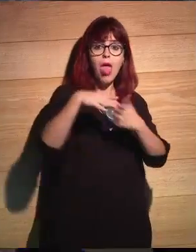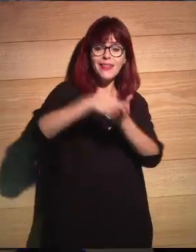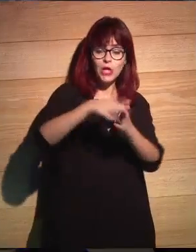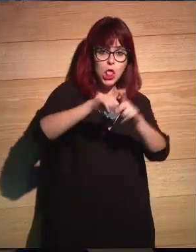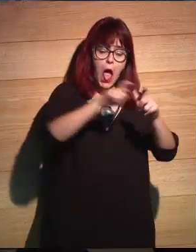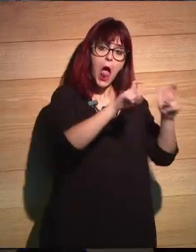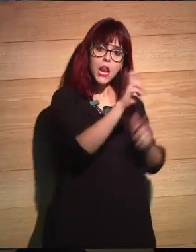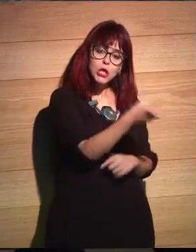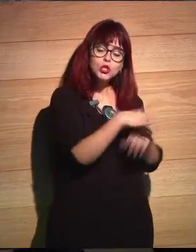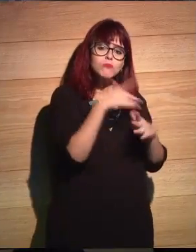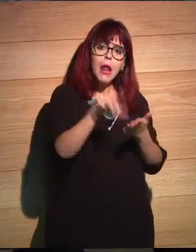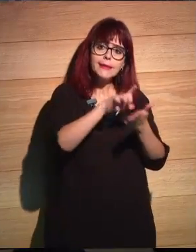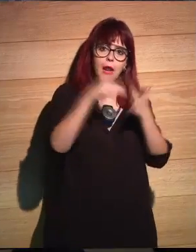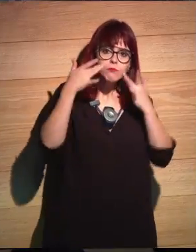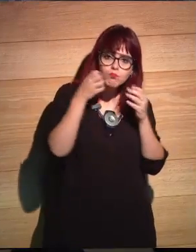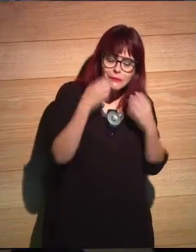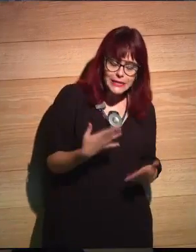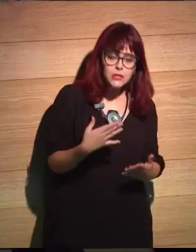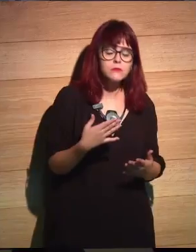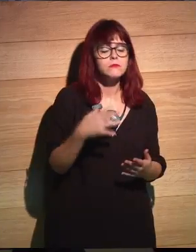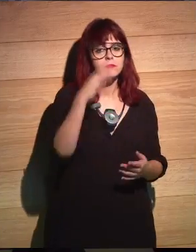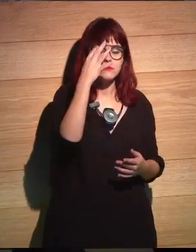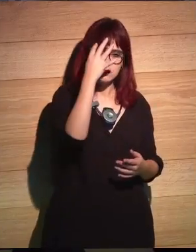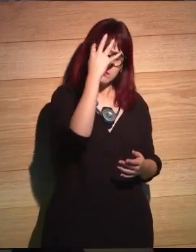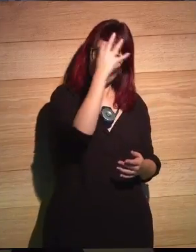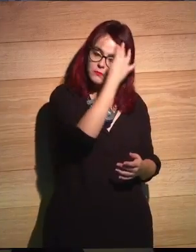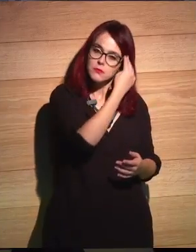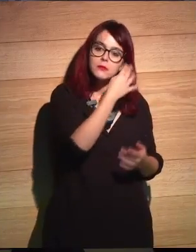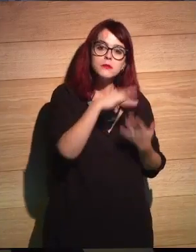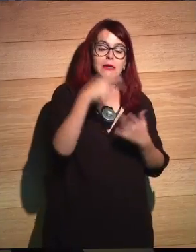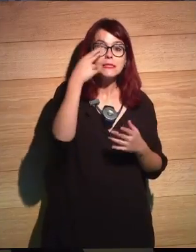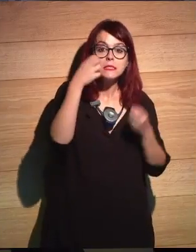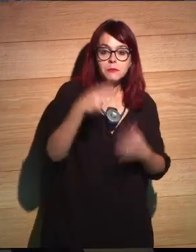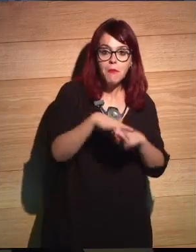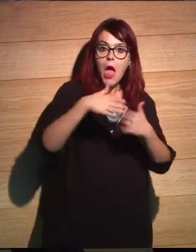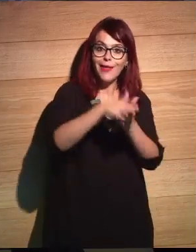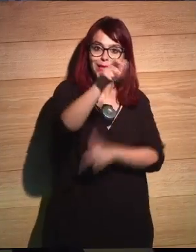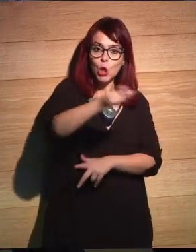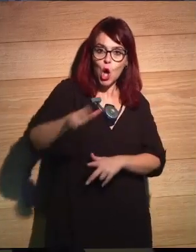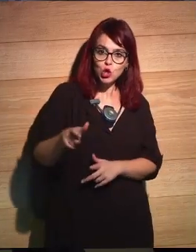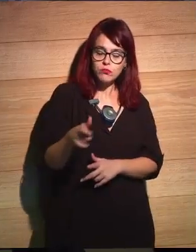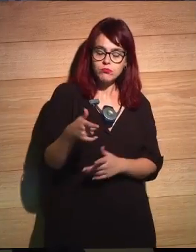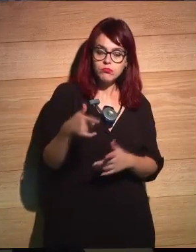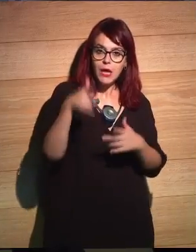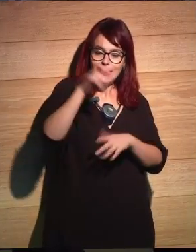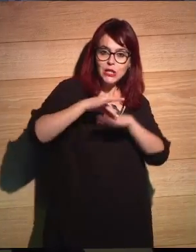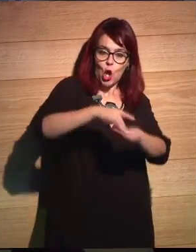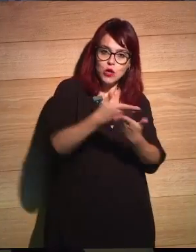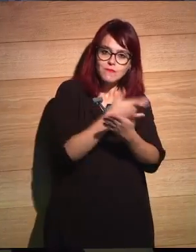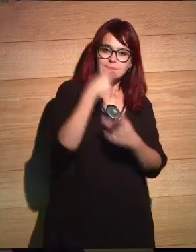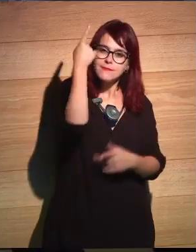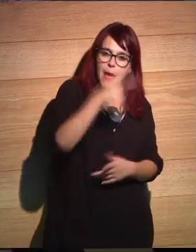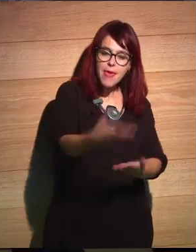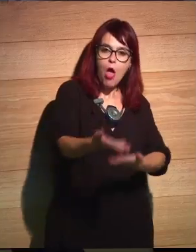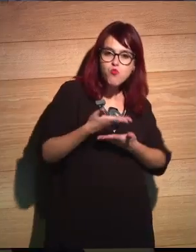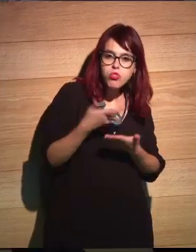book. But now, in a good publisher, the editor really plays a very important role.